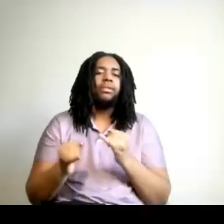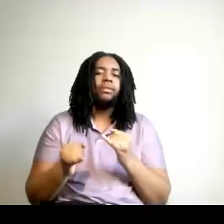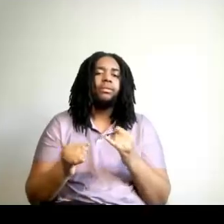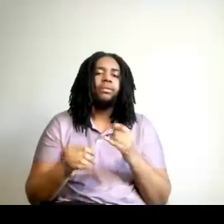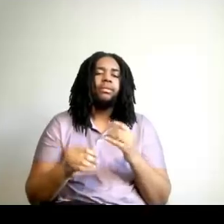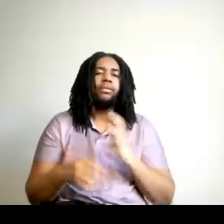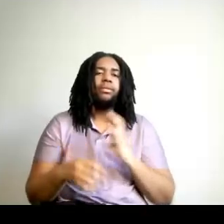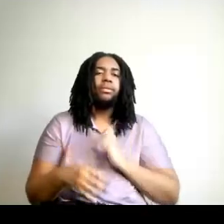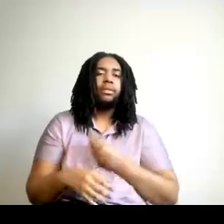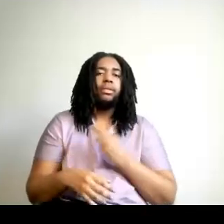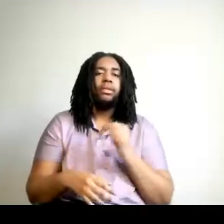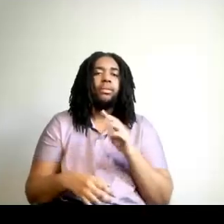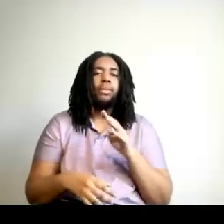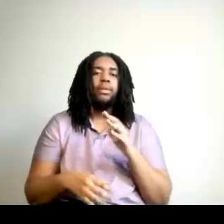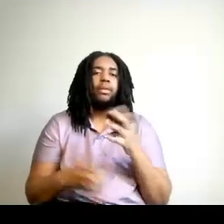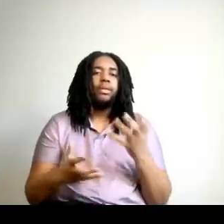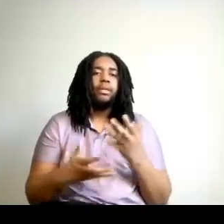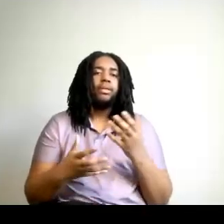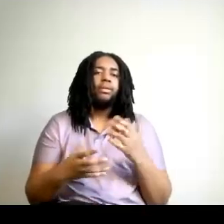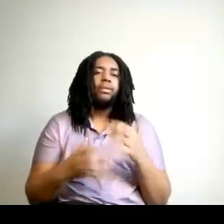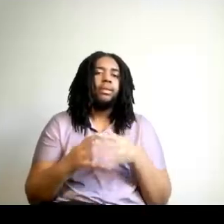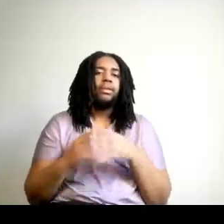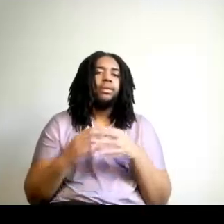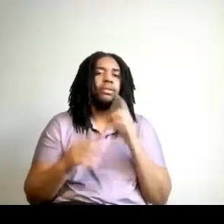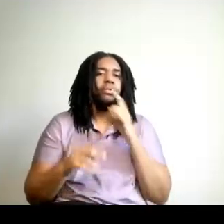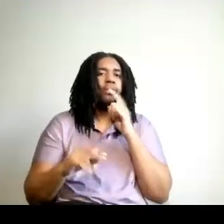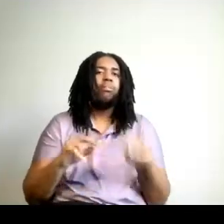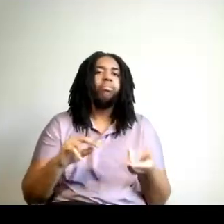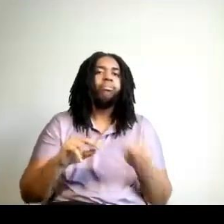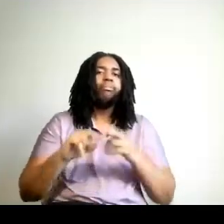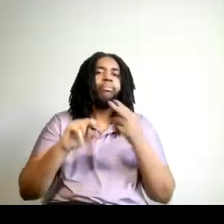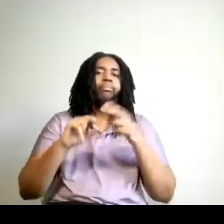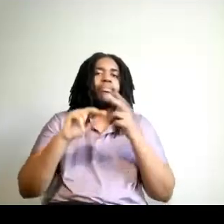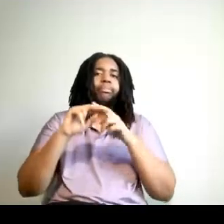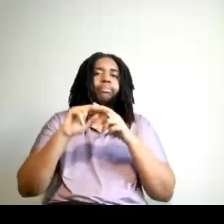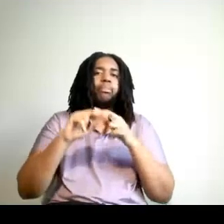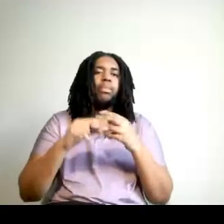transgender, non-binary here in America is growing. And there's also